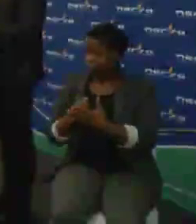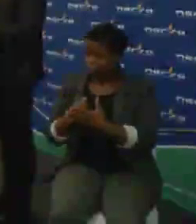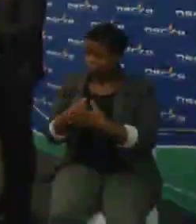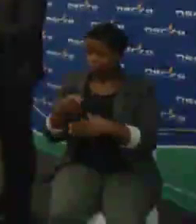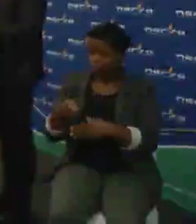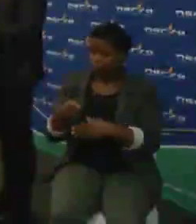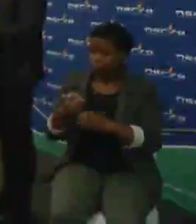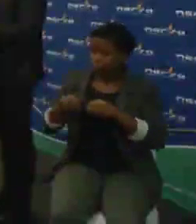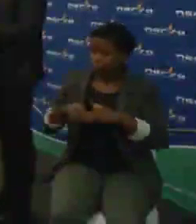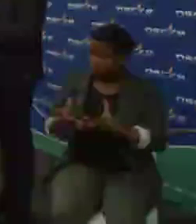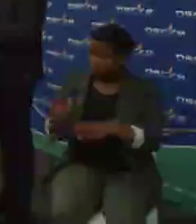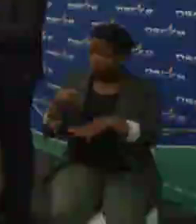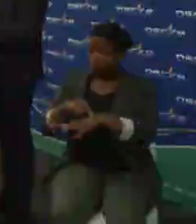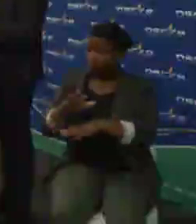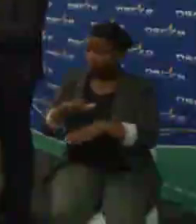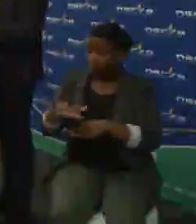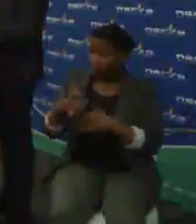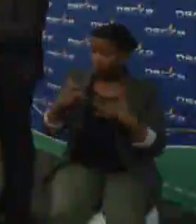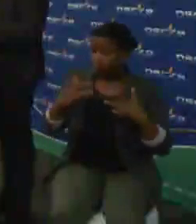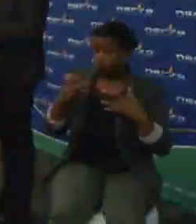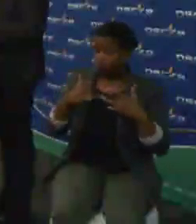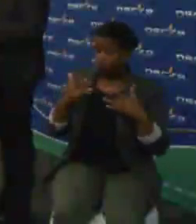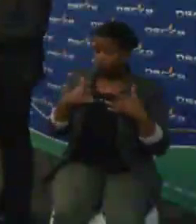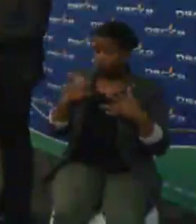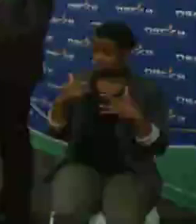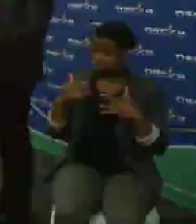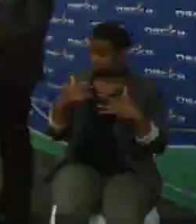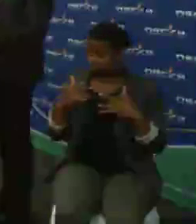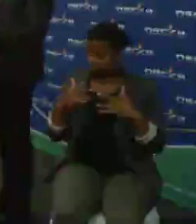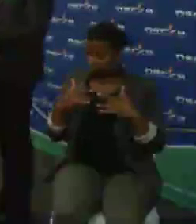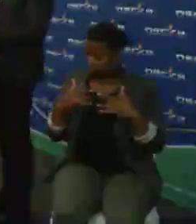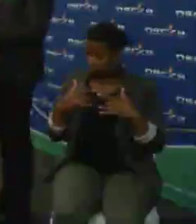We argue this based on a concern that